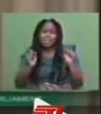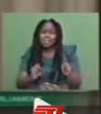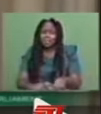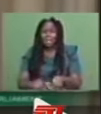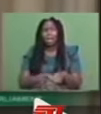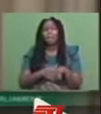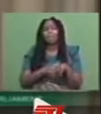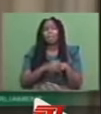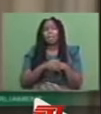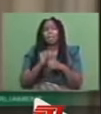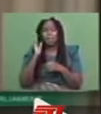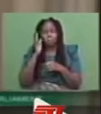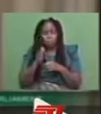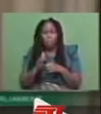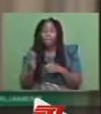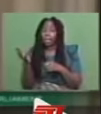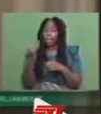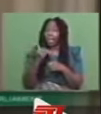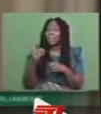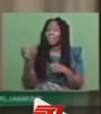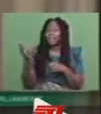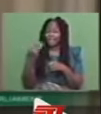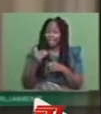told, it's coming, it's coming, it's coming.